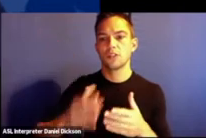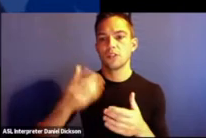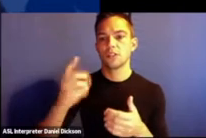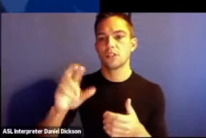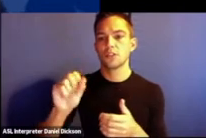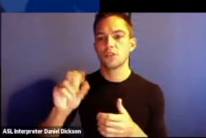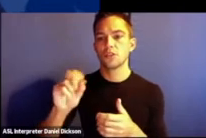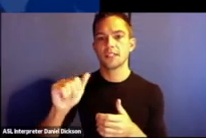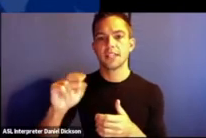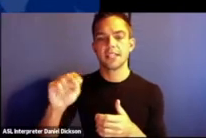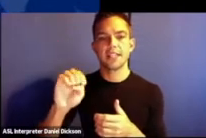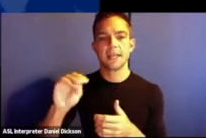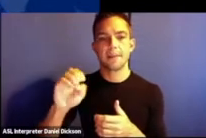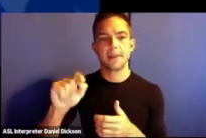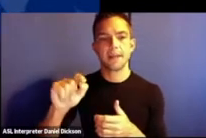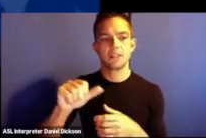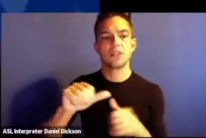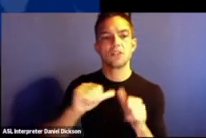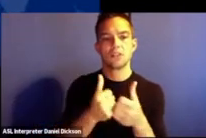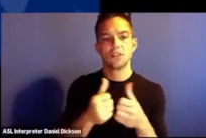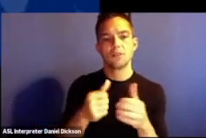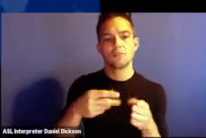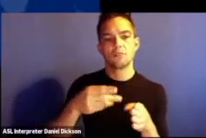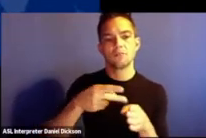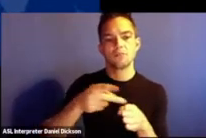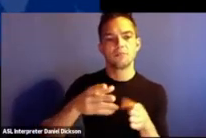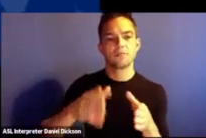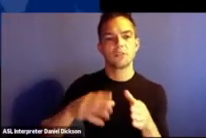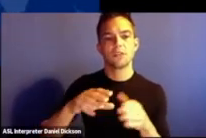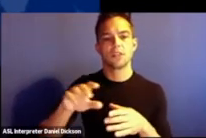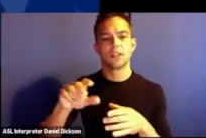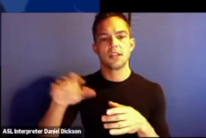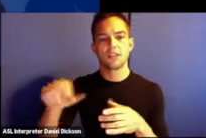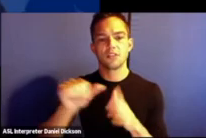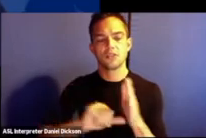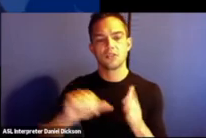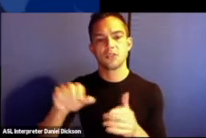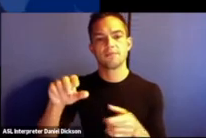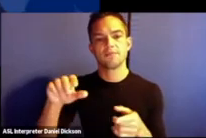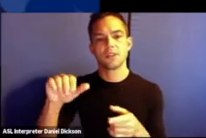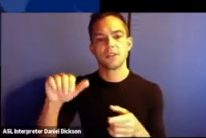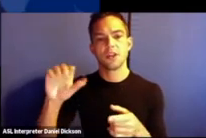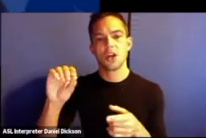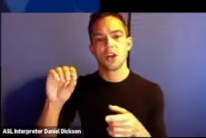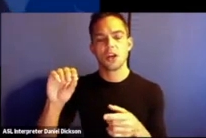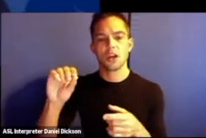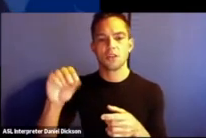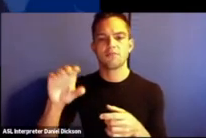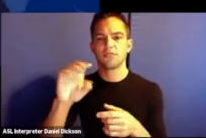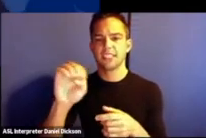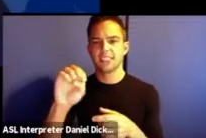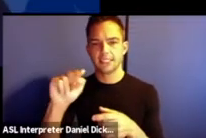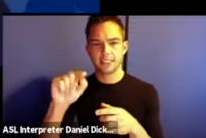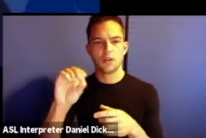Susan Emmett, who's an associate professor of surgery and global health at Duke. She's an otolaryngologist and public health researcher who